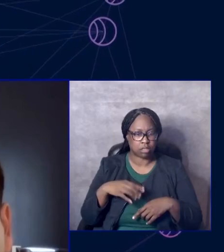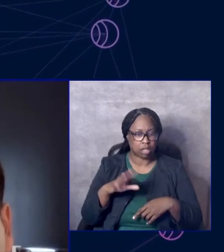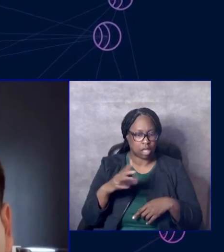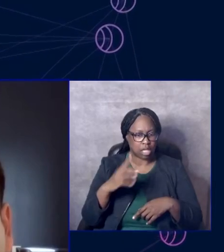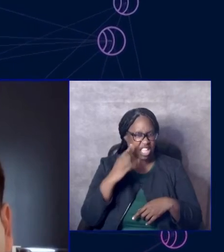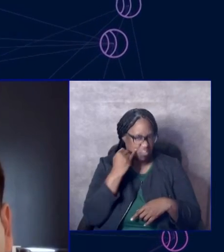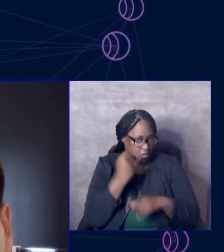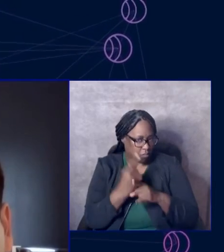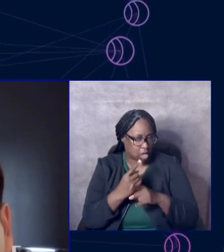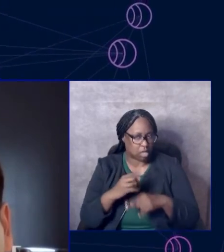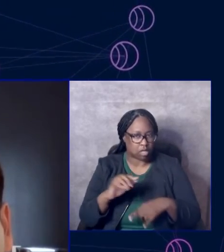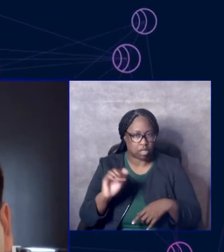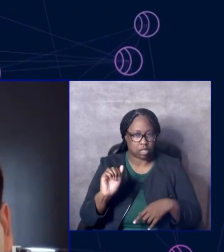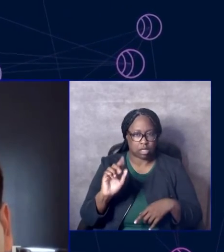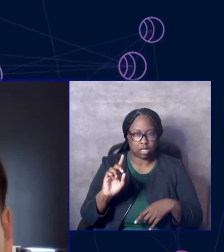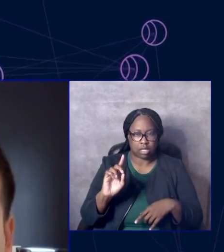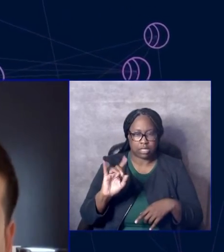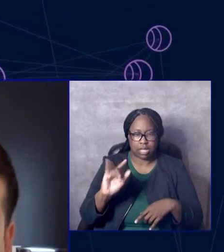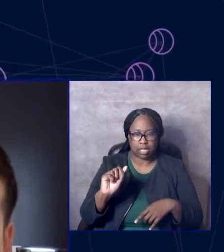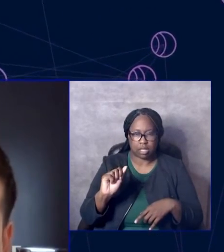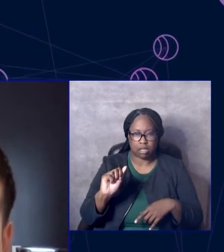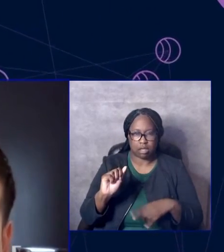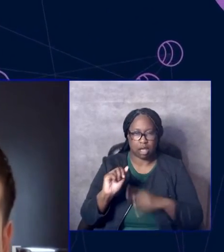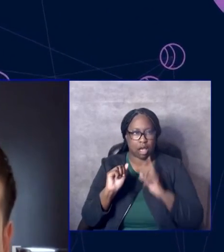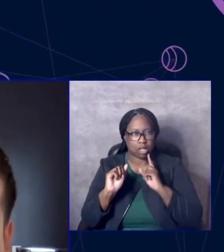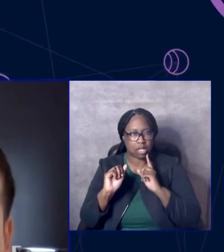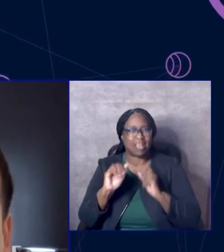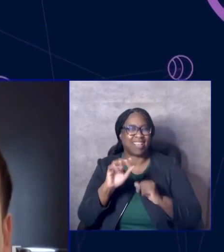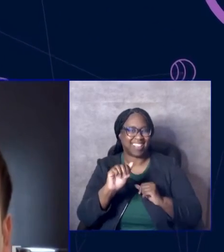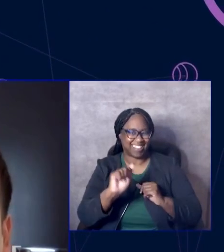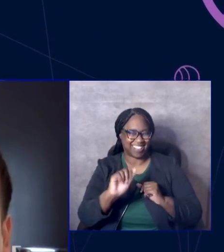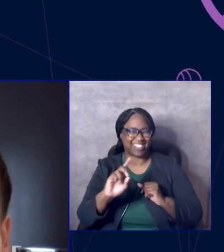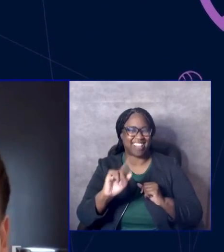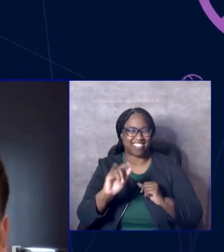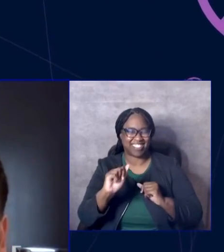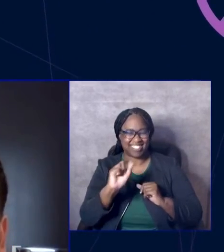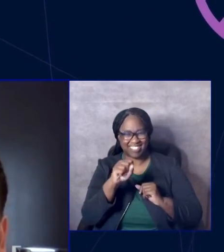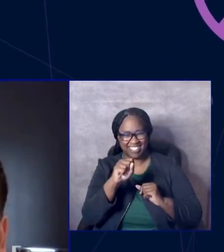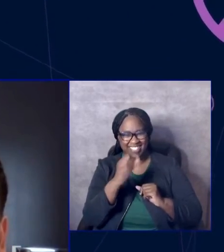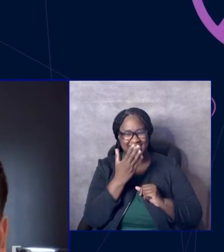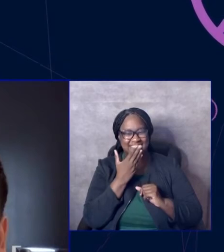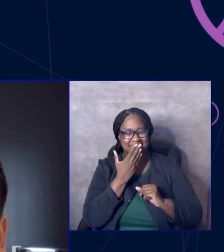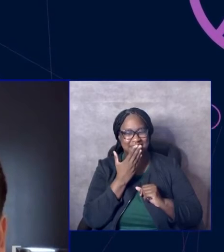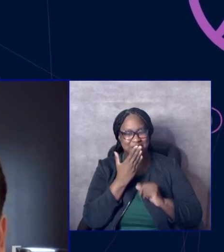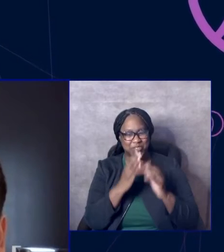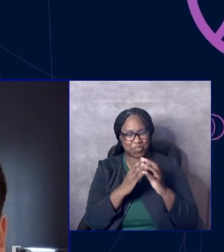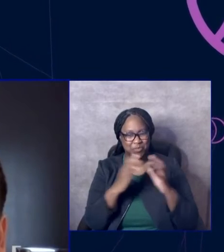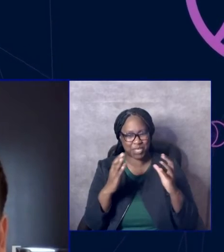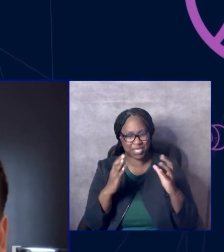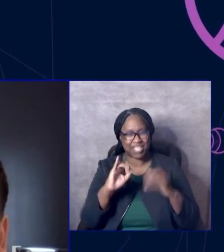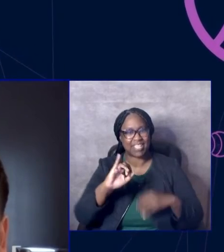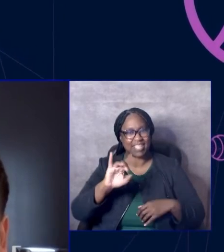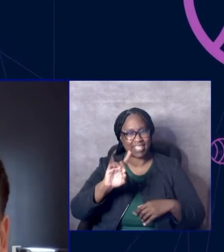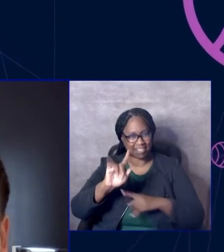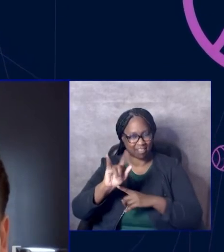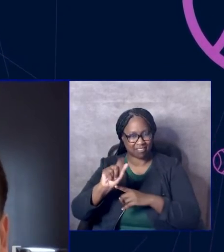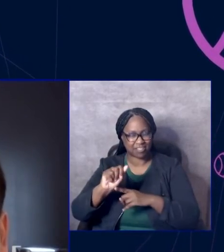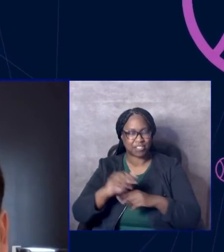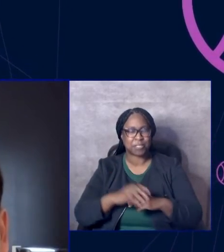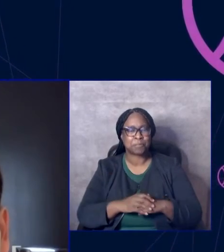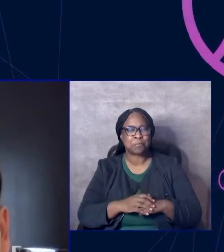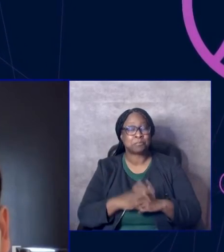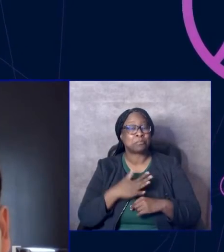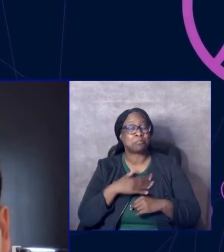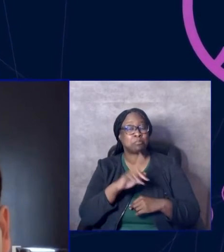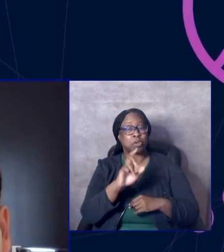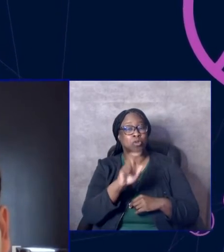properly. Adalia, yes. Thank you so much. My question was just about, when I